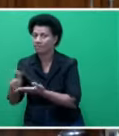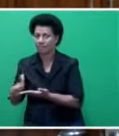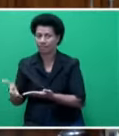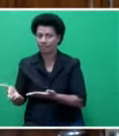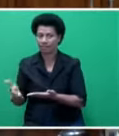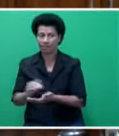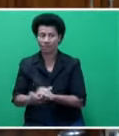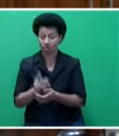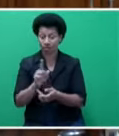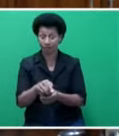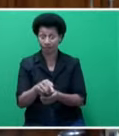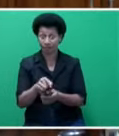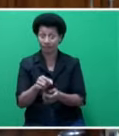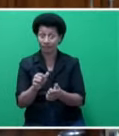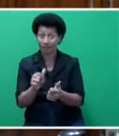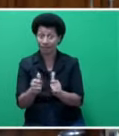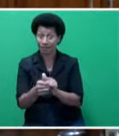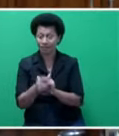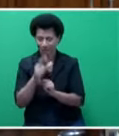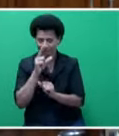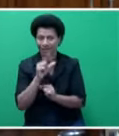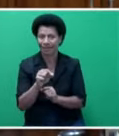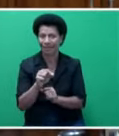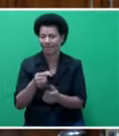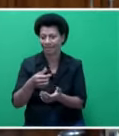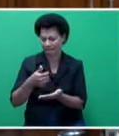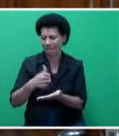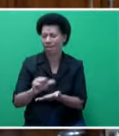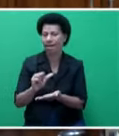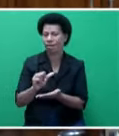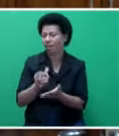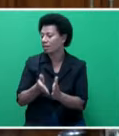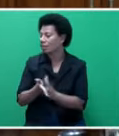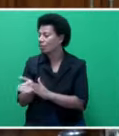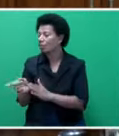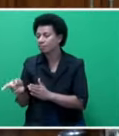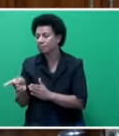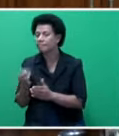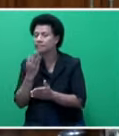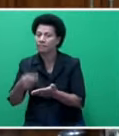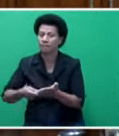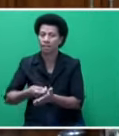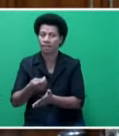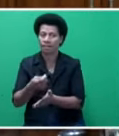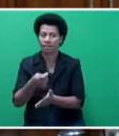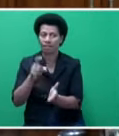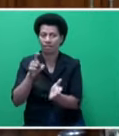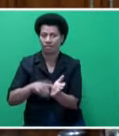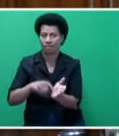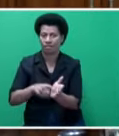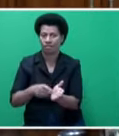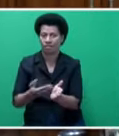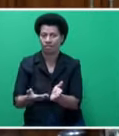gives them the ability to be able to go back into the FNPF funds to do the mortgage repayments. Now, Mr. Speaker, sir, if you